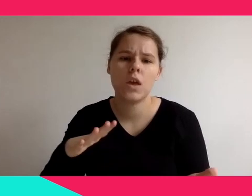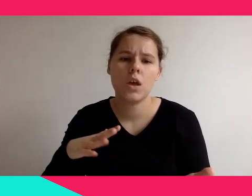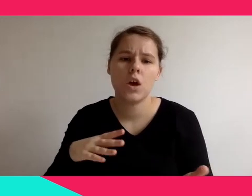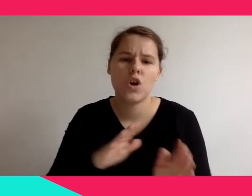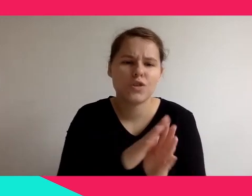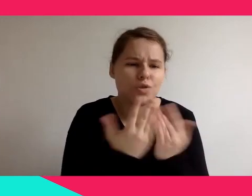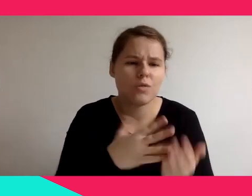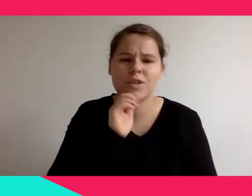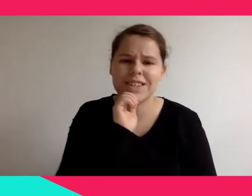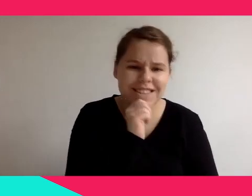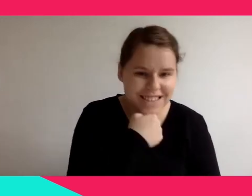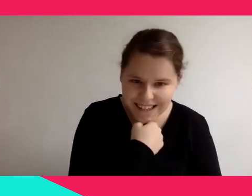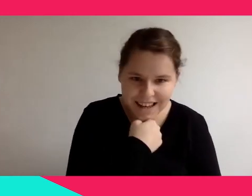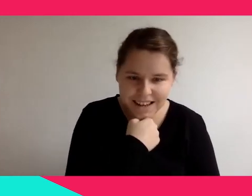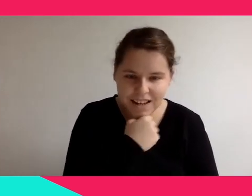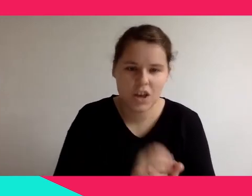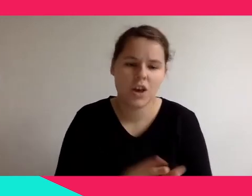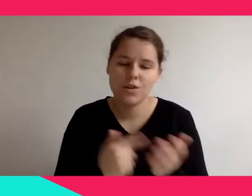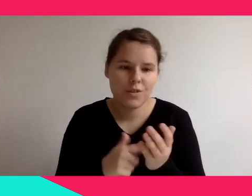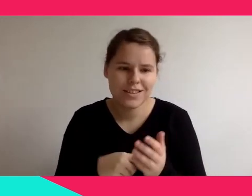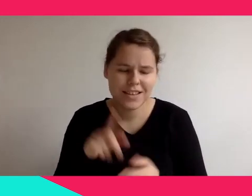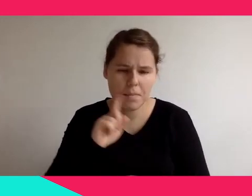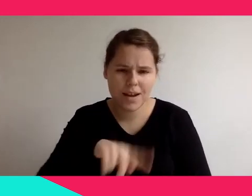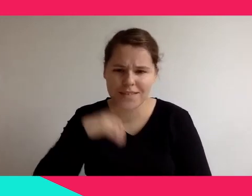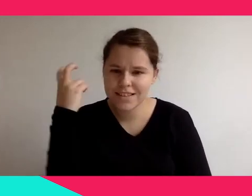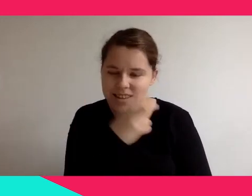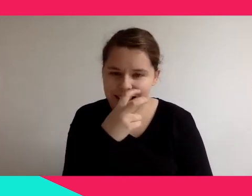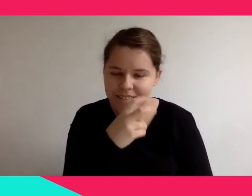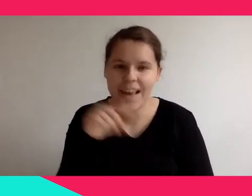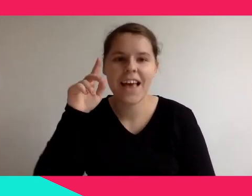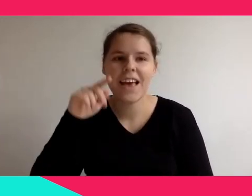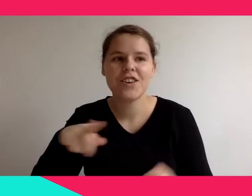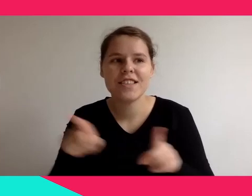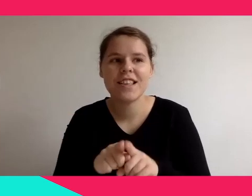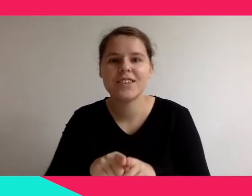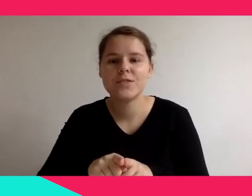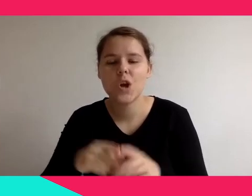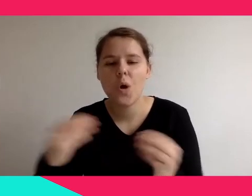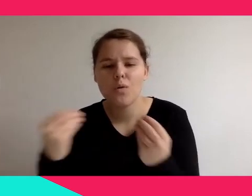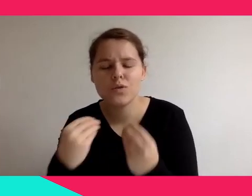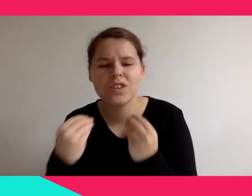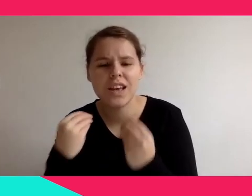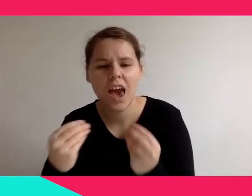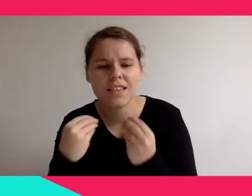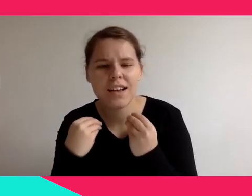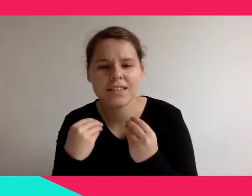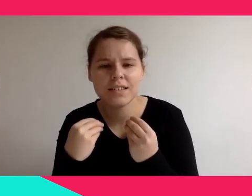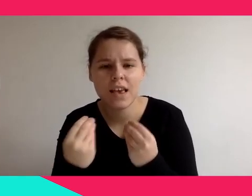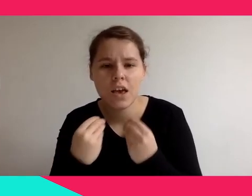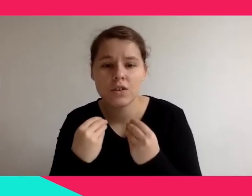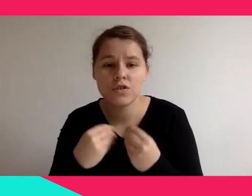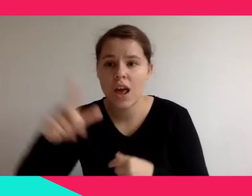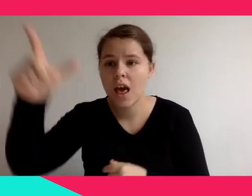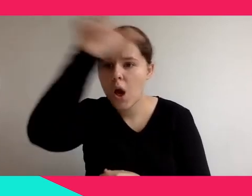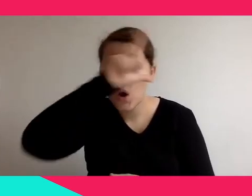because it teaches us how people are looking at our collection and what fascinates them. A lot of people are interested in color